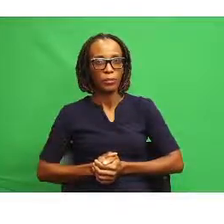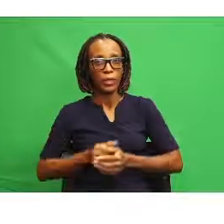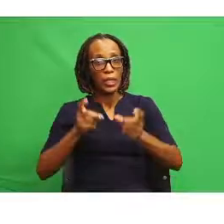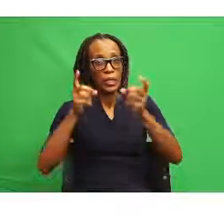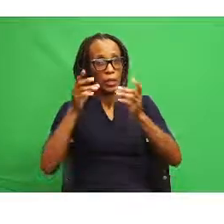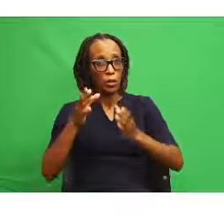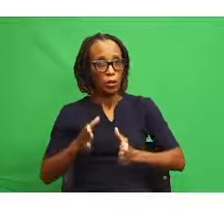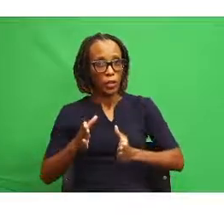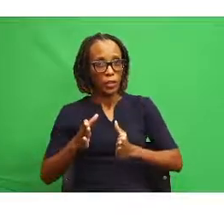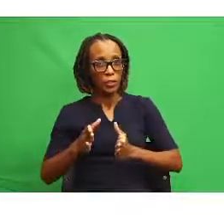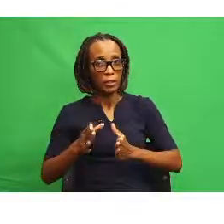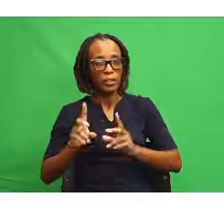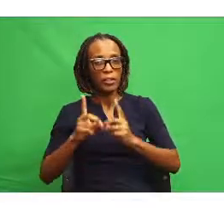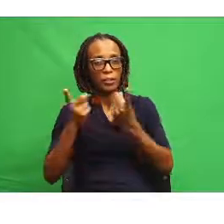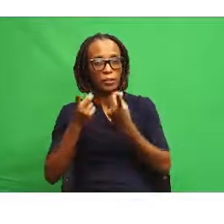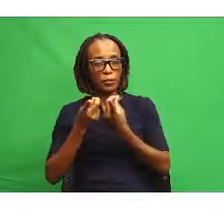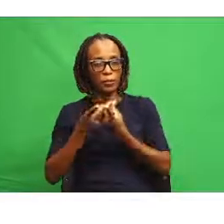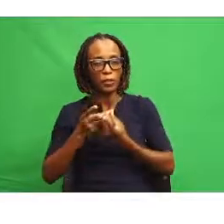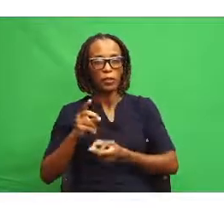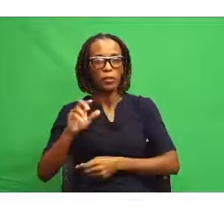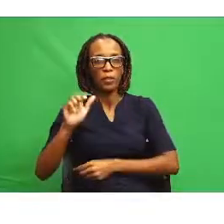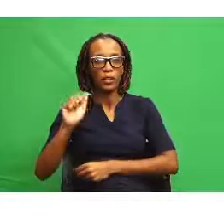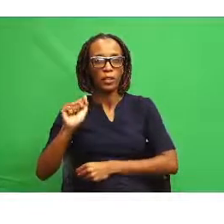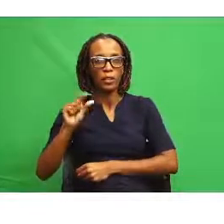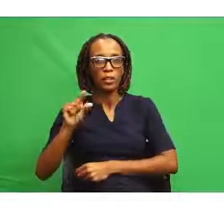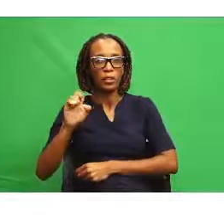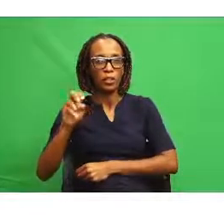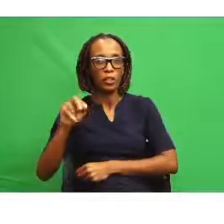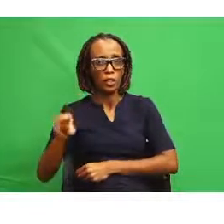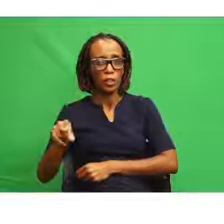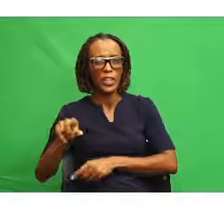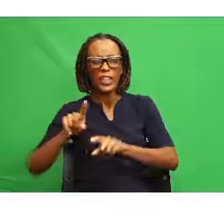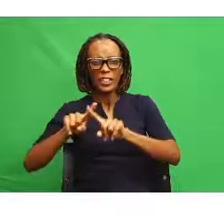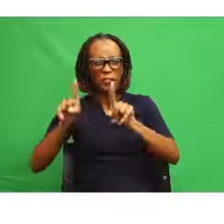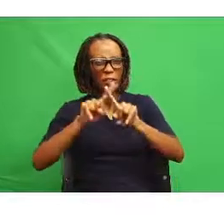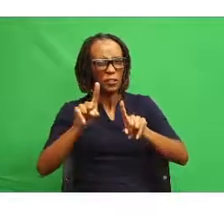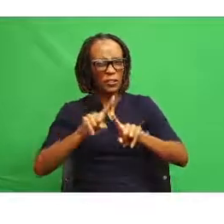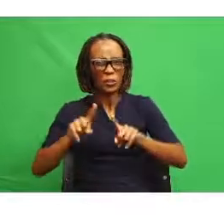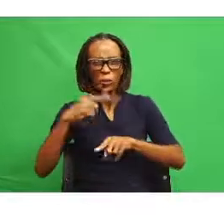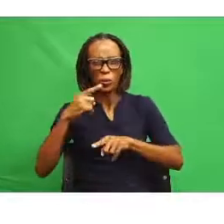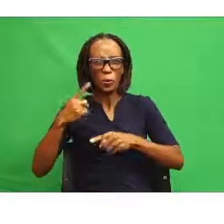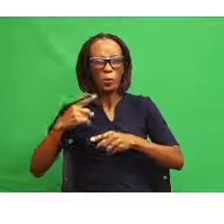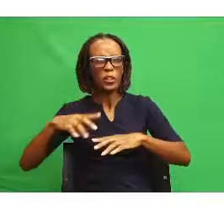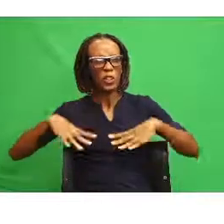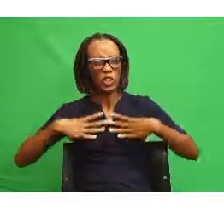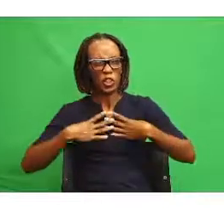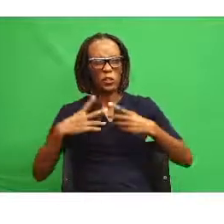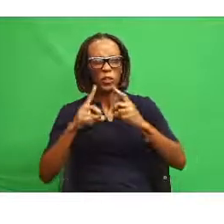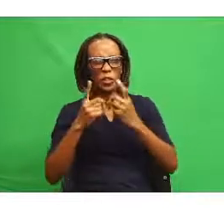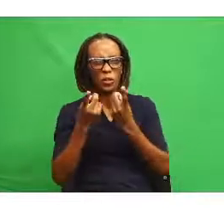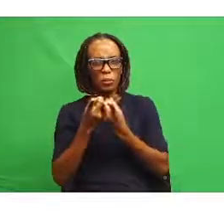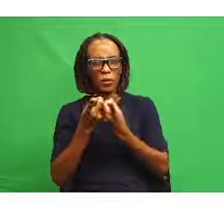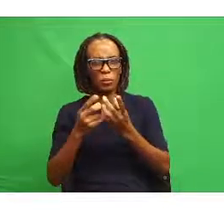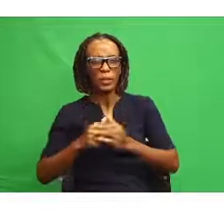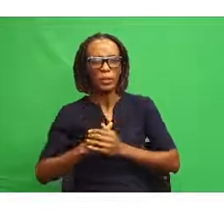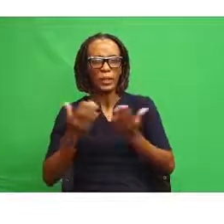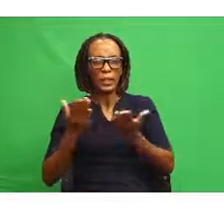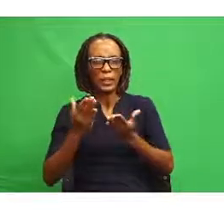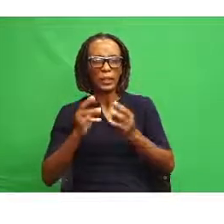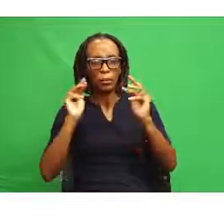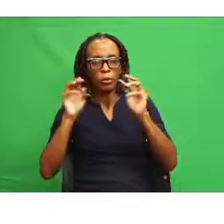Director, Division of Aging, Dr. Hyacinth Blake. Other heads of divisions and staff at the Ministry of Social Development and Family